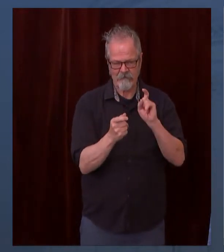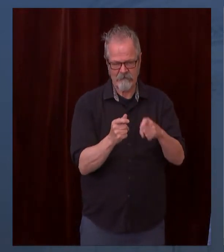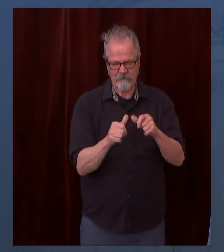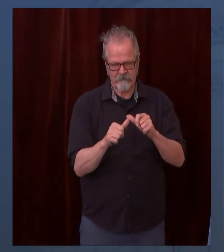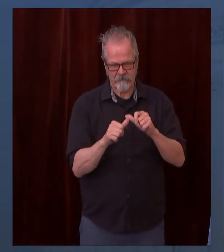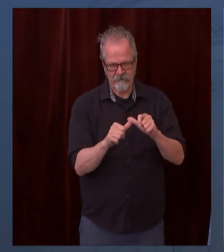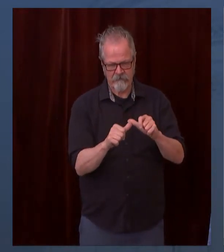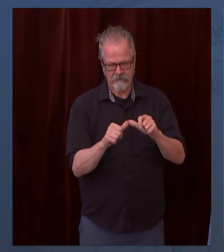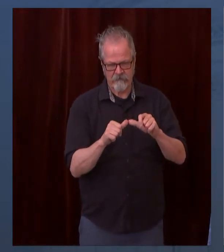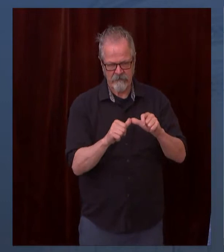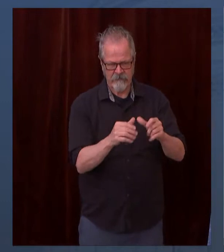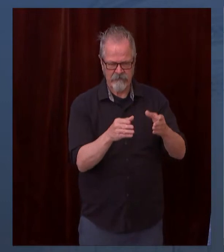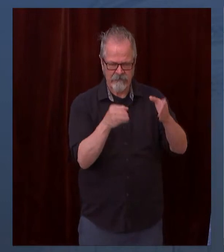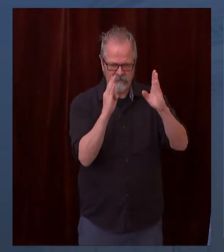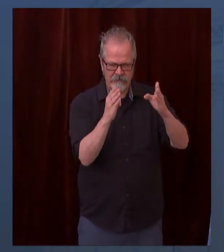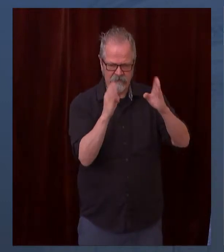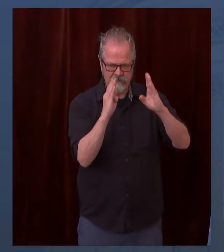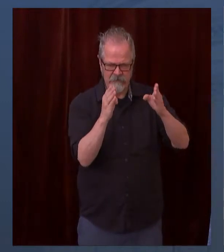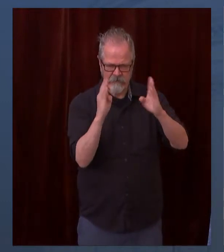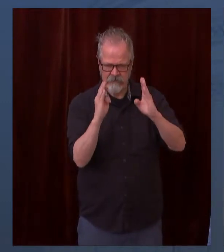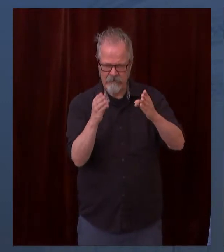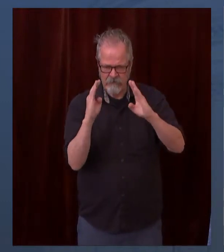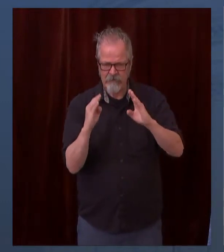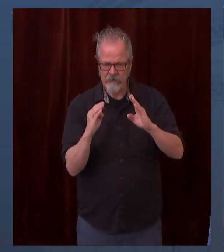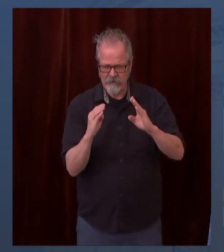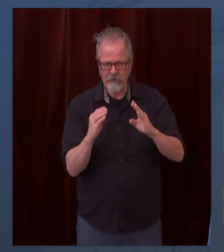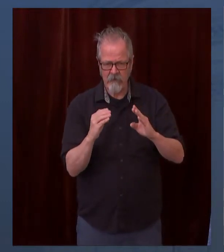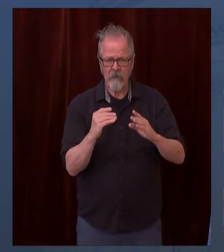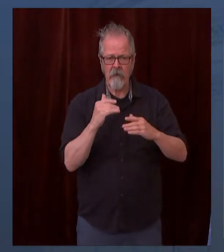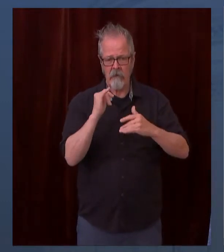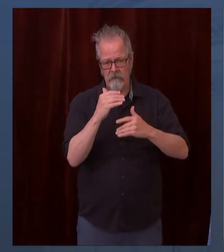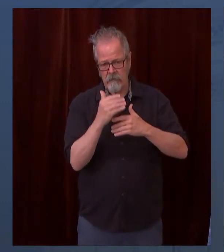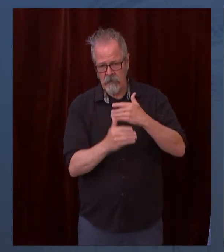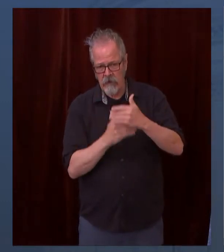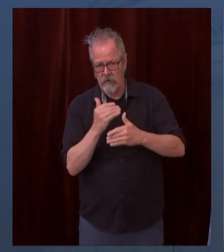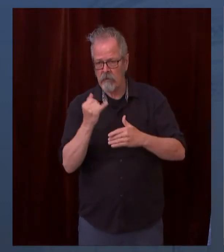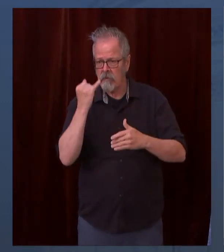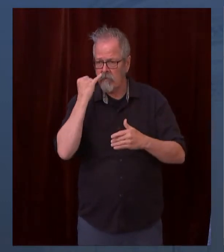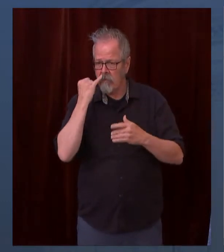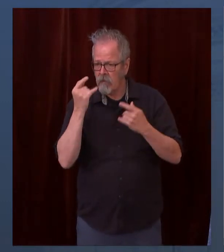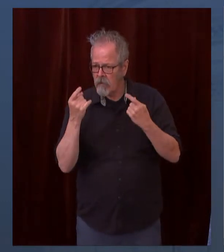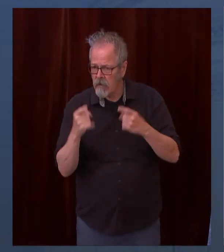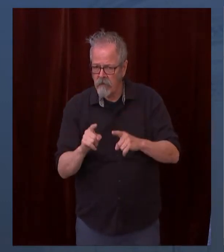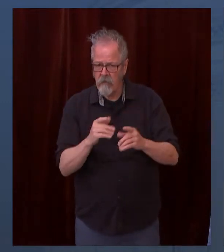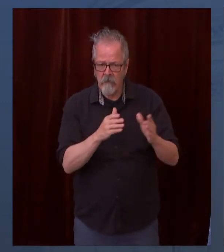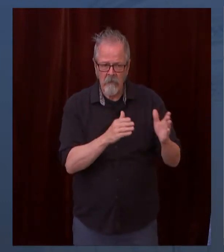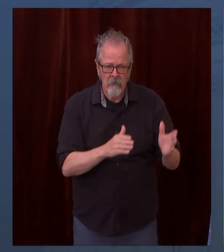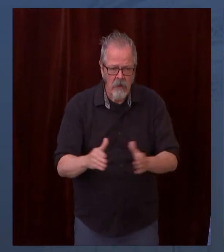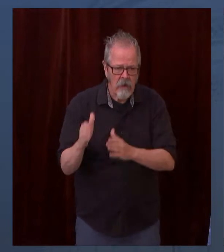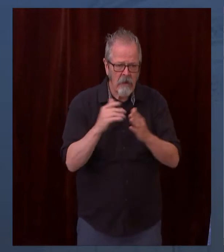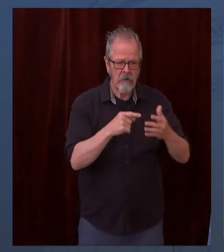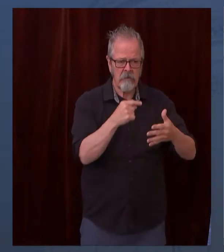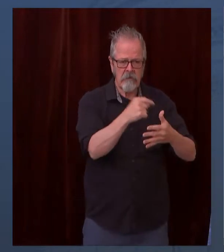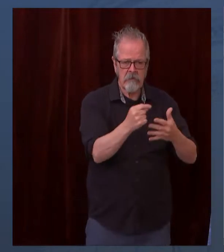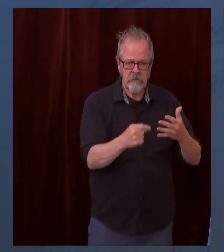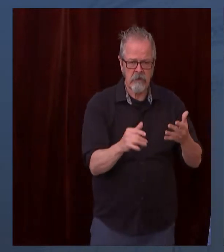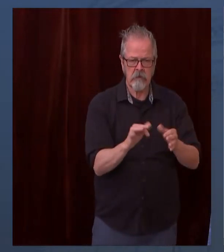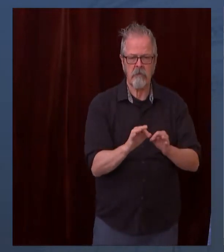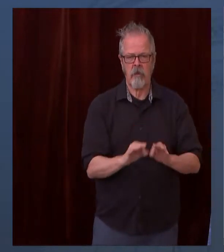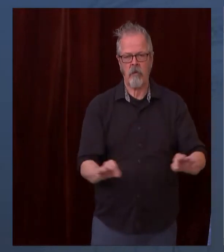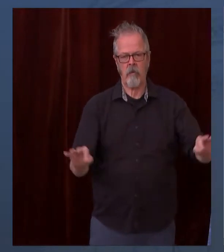other protocols, and just a shout out to the Department of Health and Dr. Shaw and Lacey and team